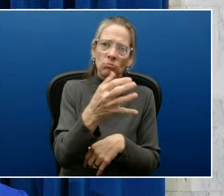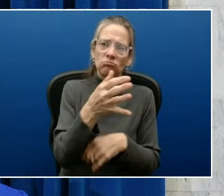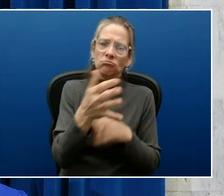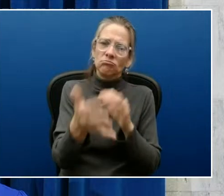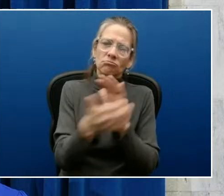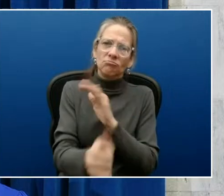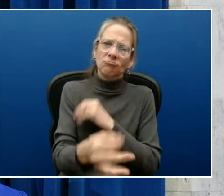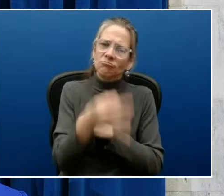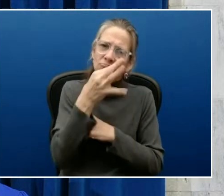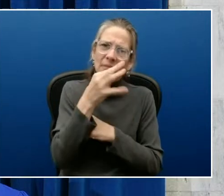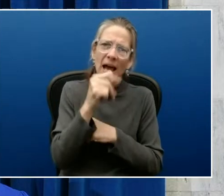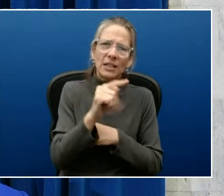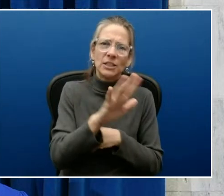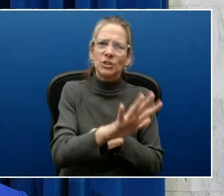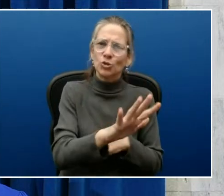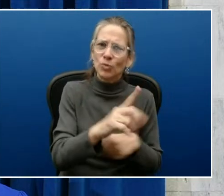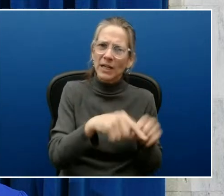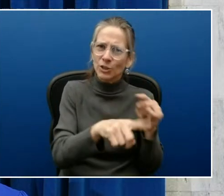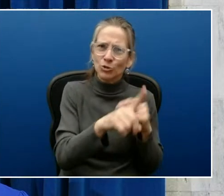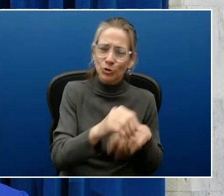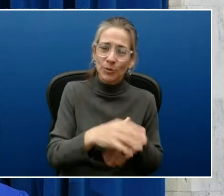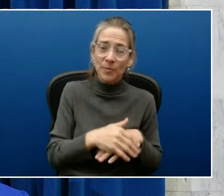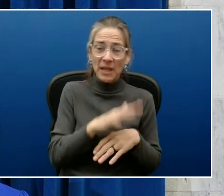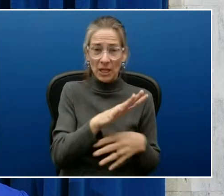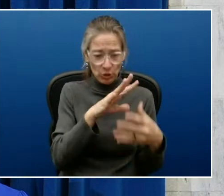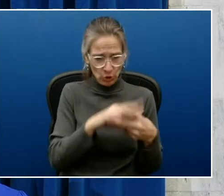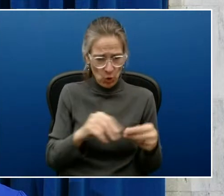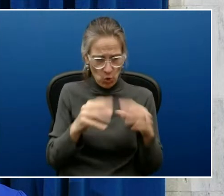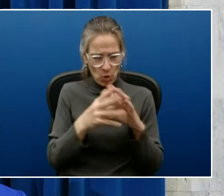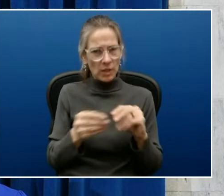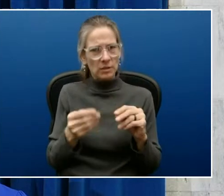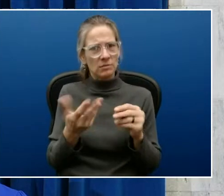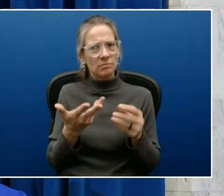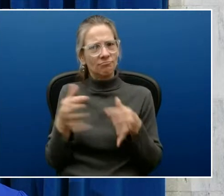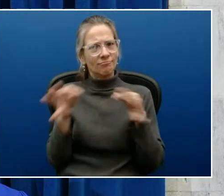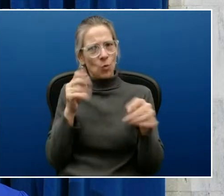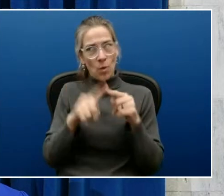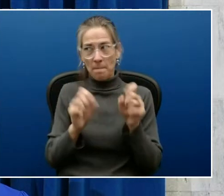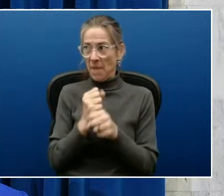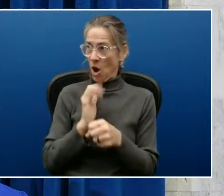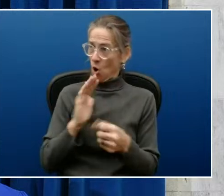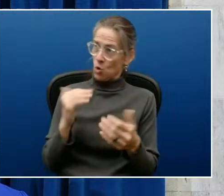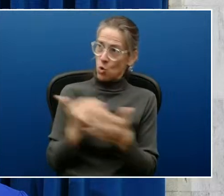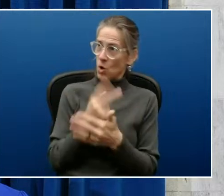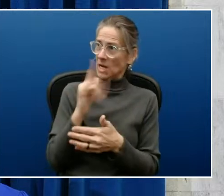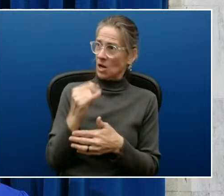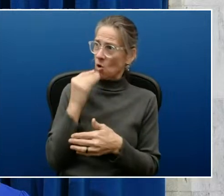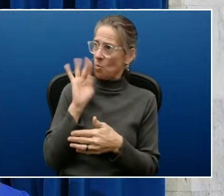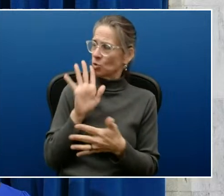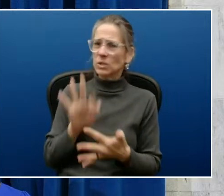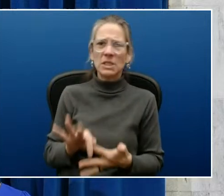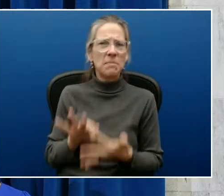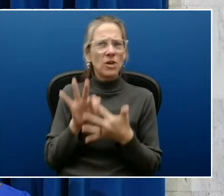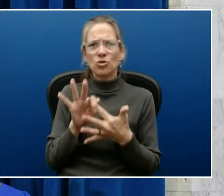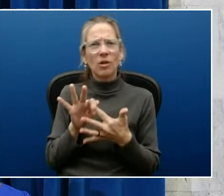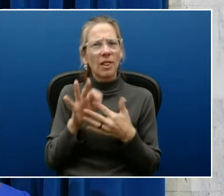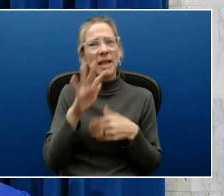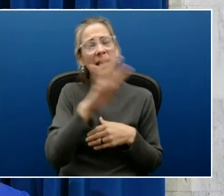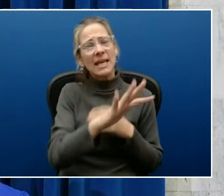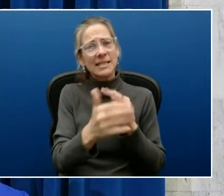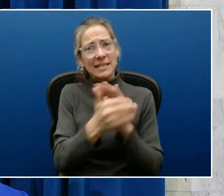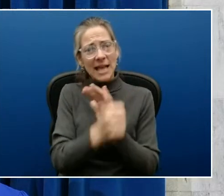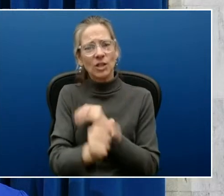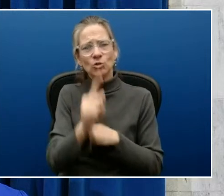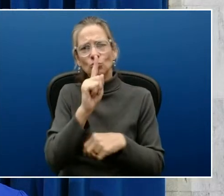does. Laureate's story encompasses what makes our new Kentucky home so special. His talent truly enriches